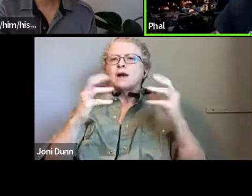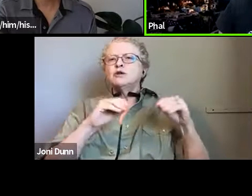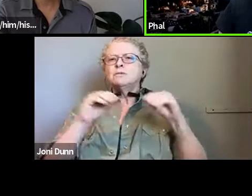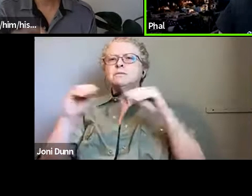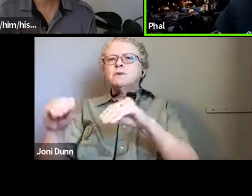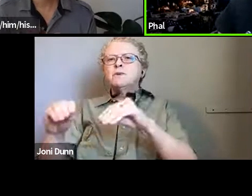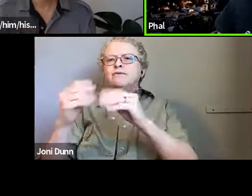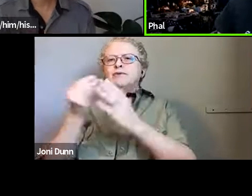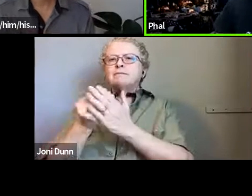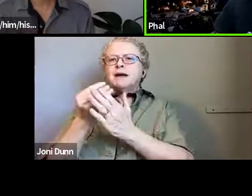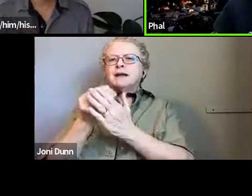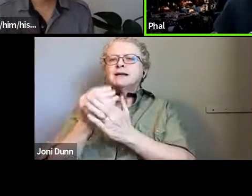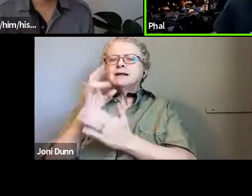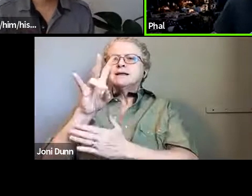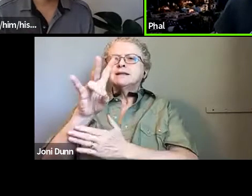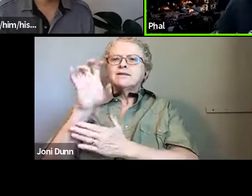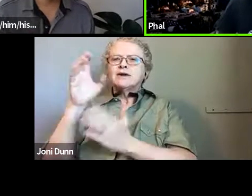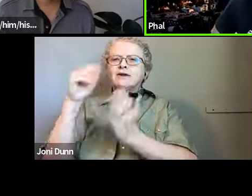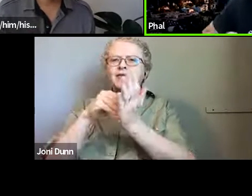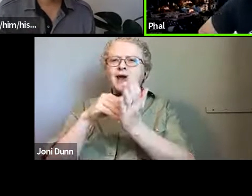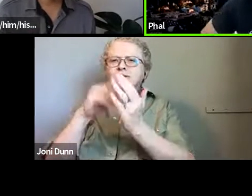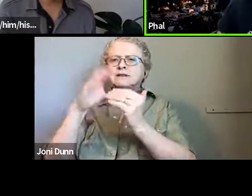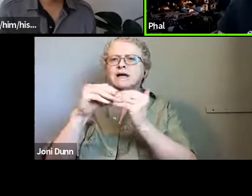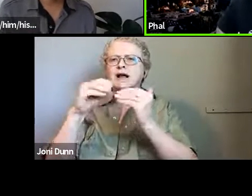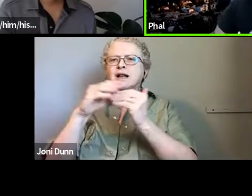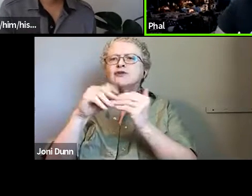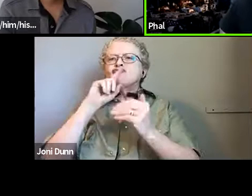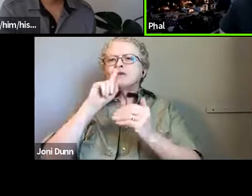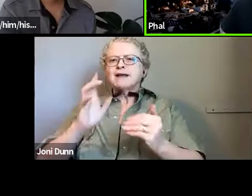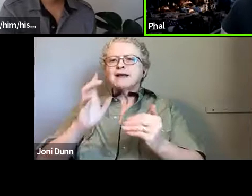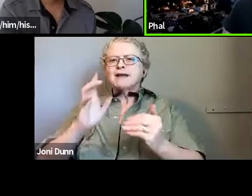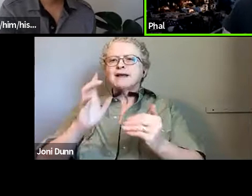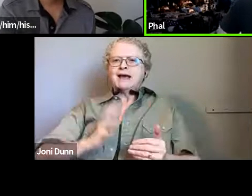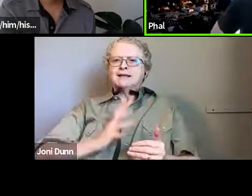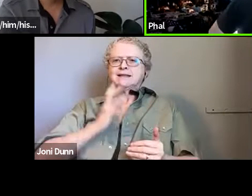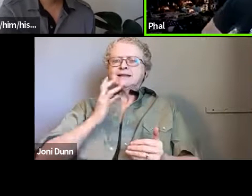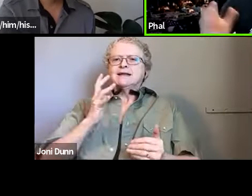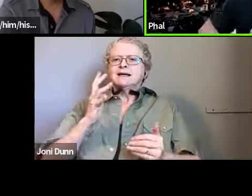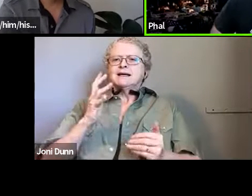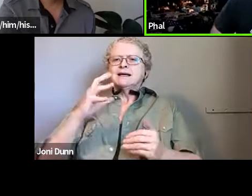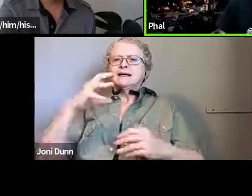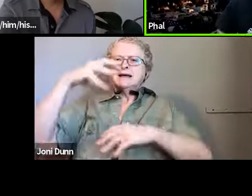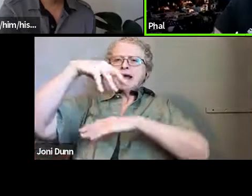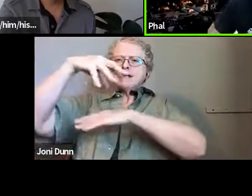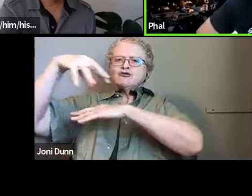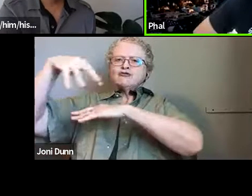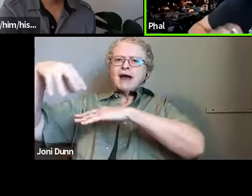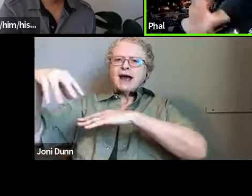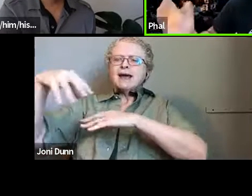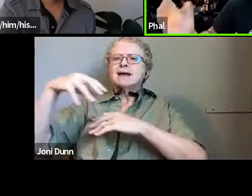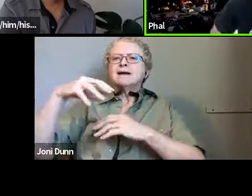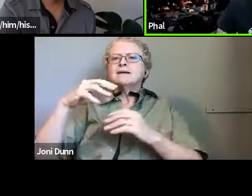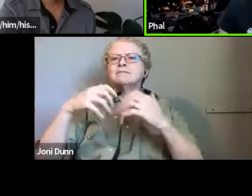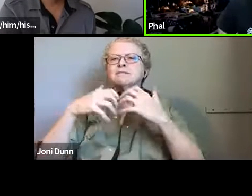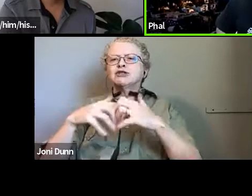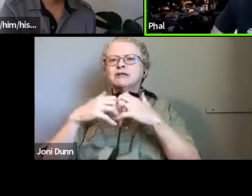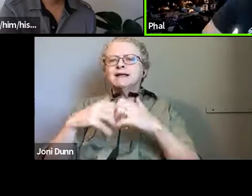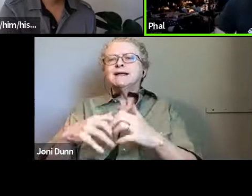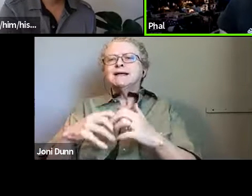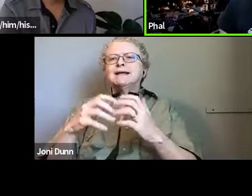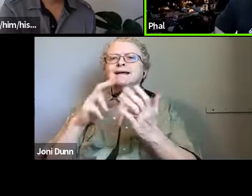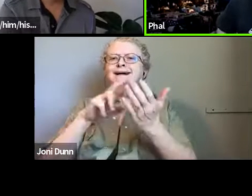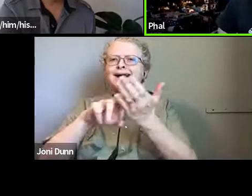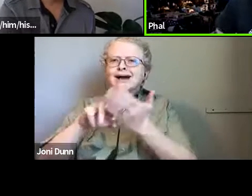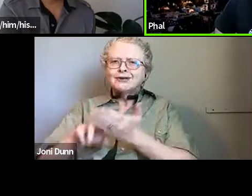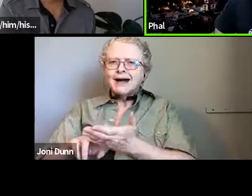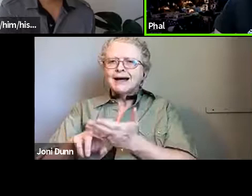like $700,000 for what turned out to be a really fancy X-ray machine, somewhere around there. It was like $400,000 for the equipment and like a contract to maintain